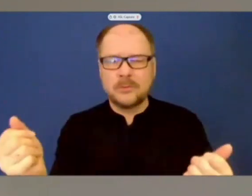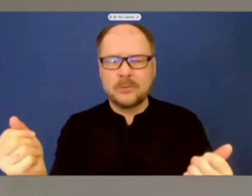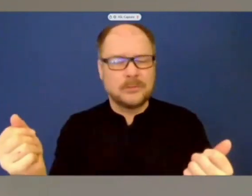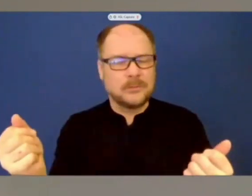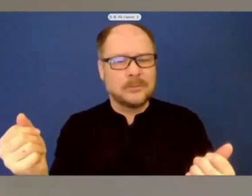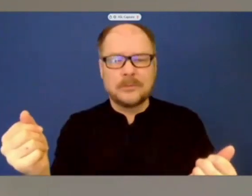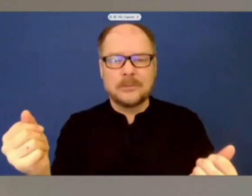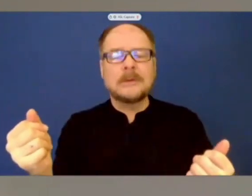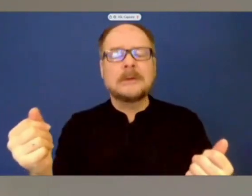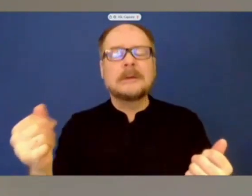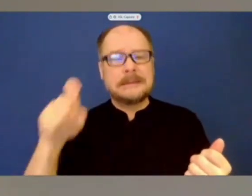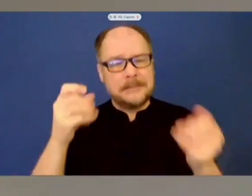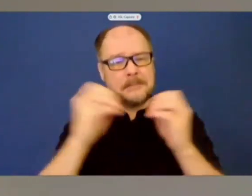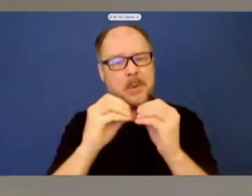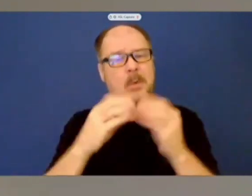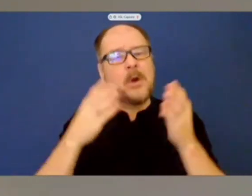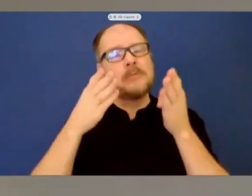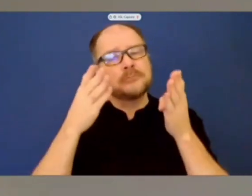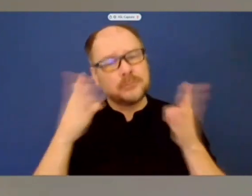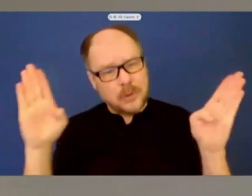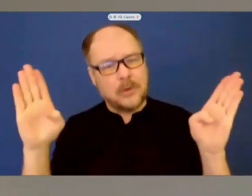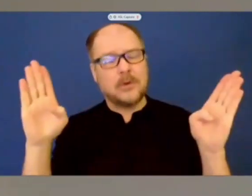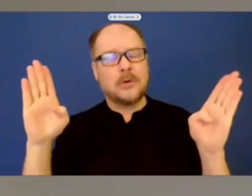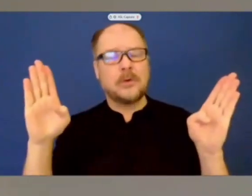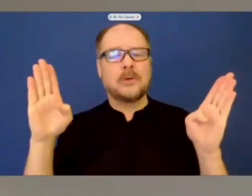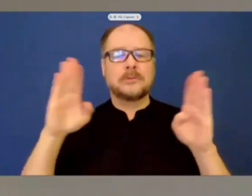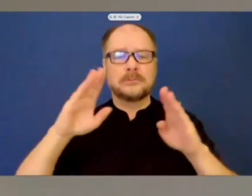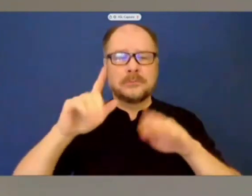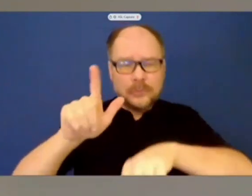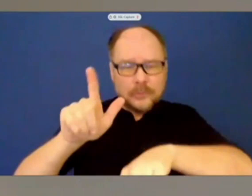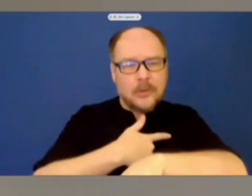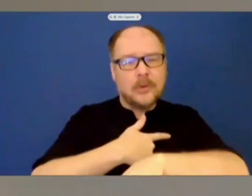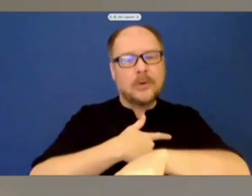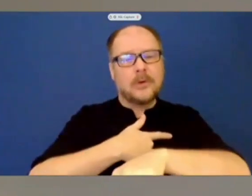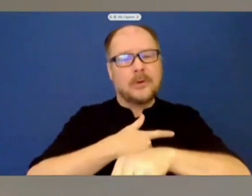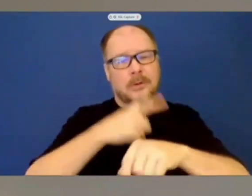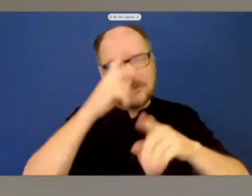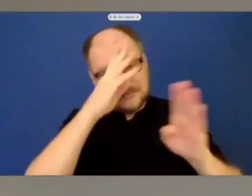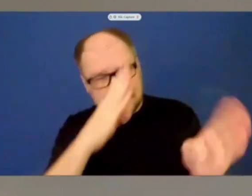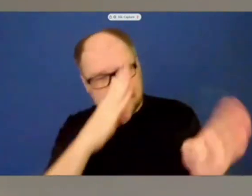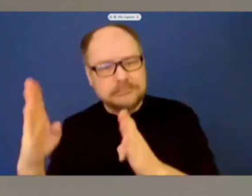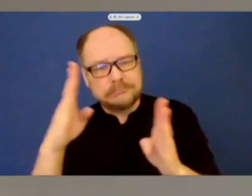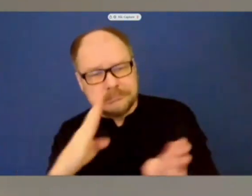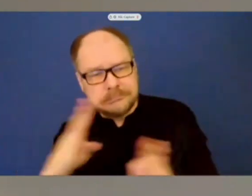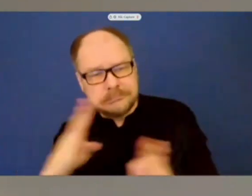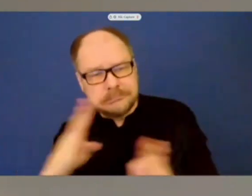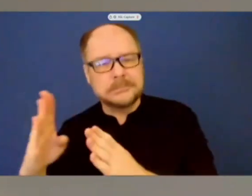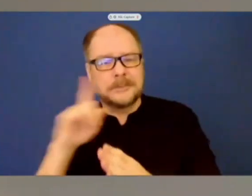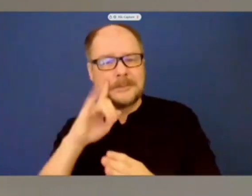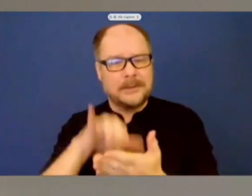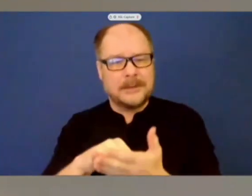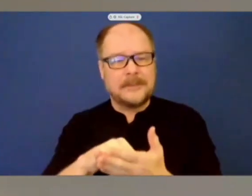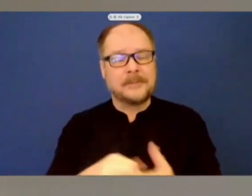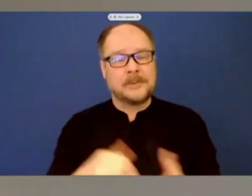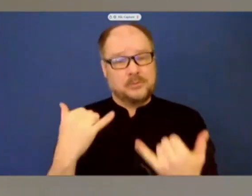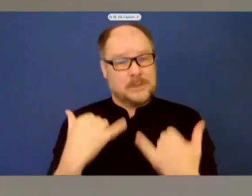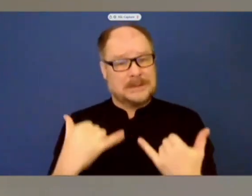level. This is an immediate reaction to the issues around health and safety for the individuals living on this